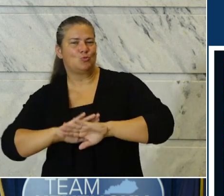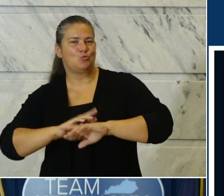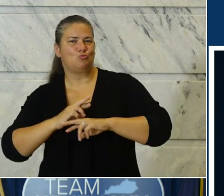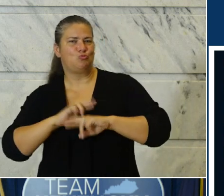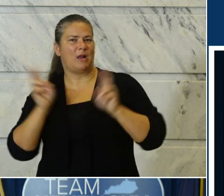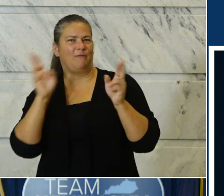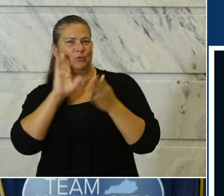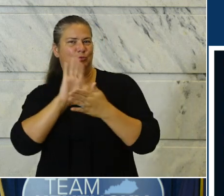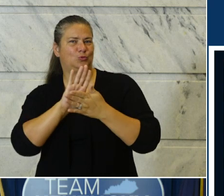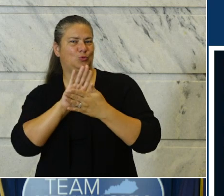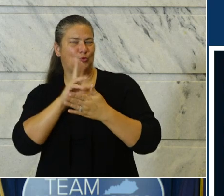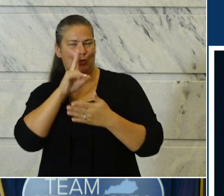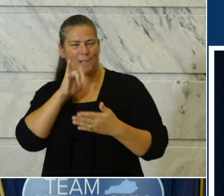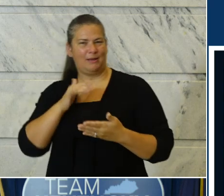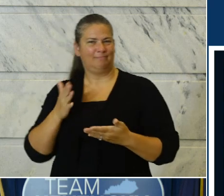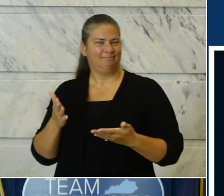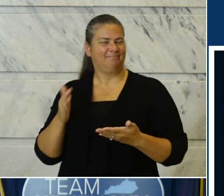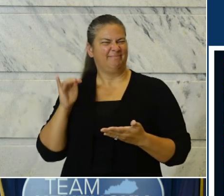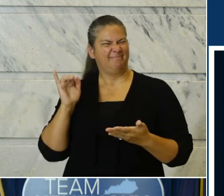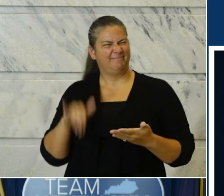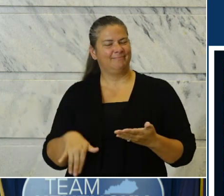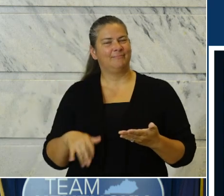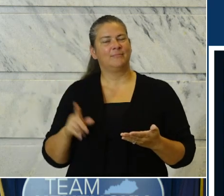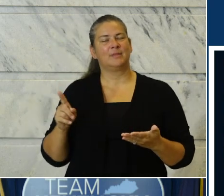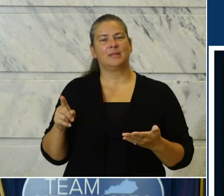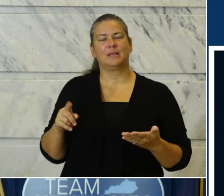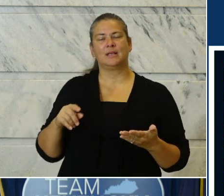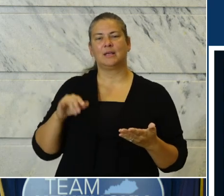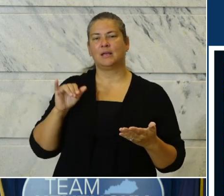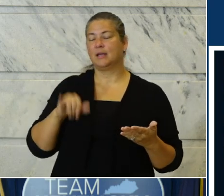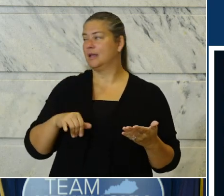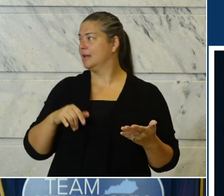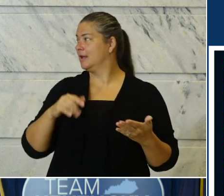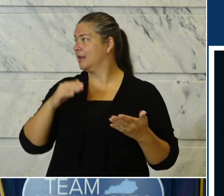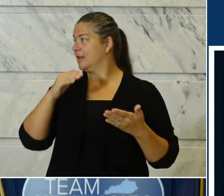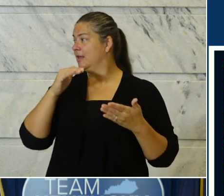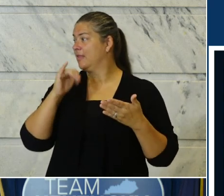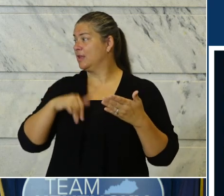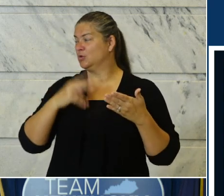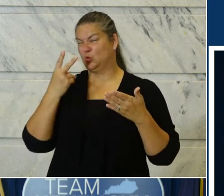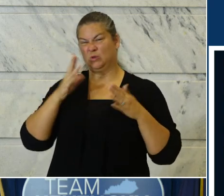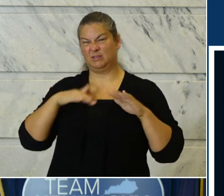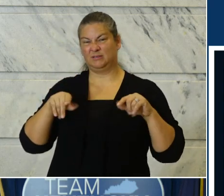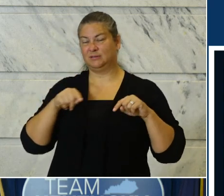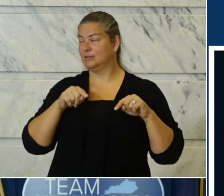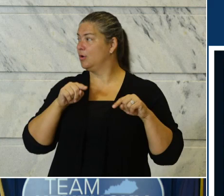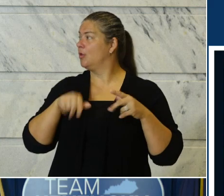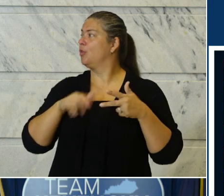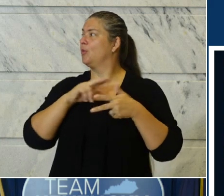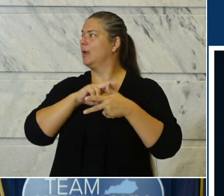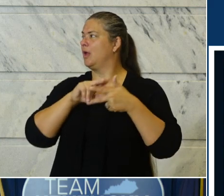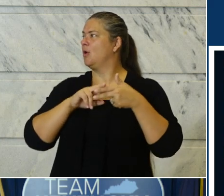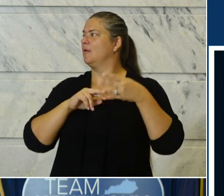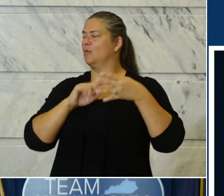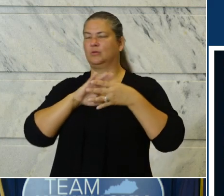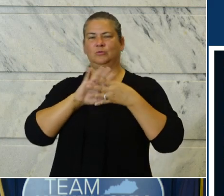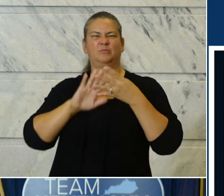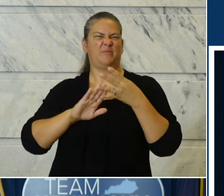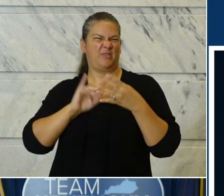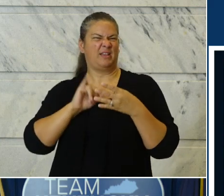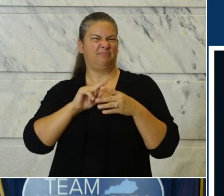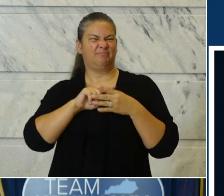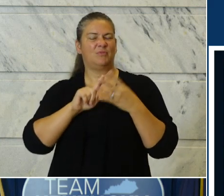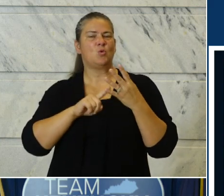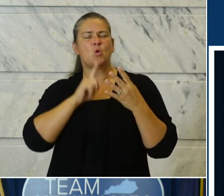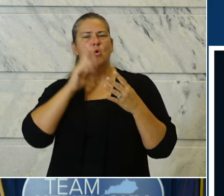It looks like this is from Iroquois and Brandeis Bears, and Carter as well in JCPS. So